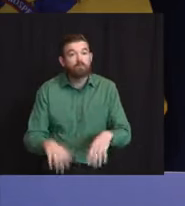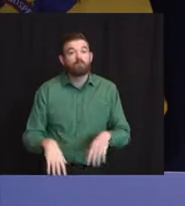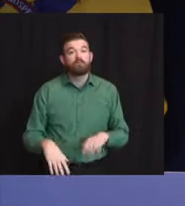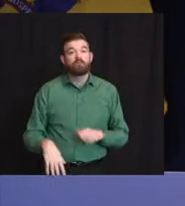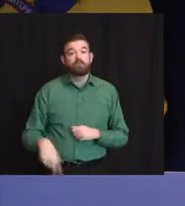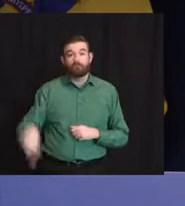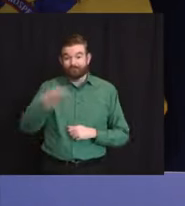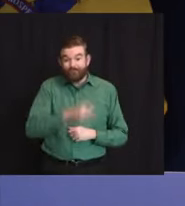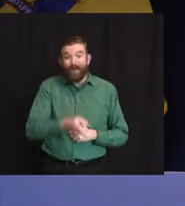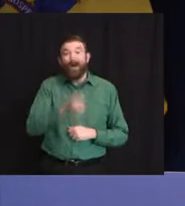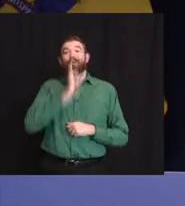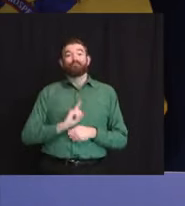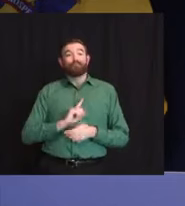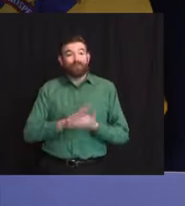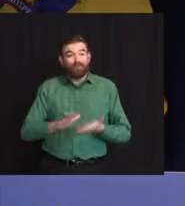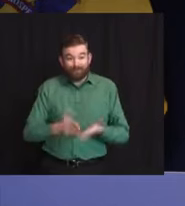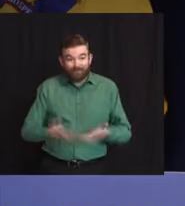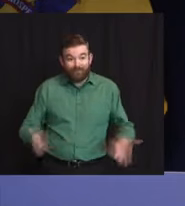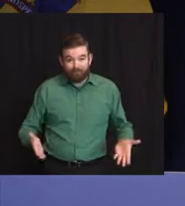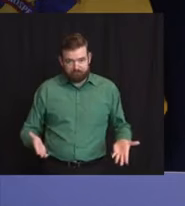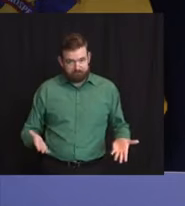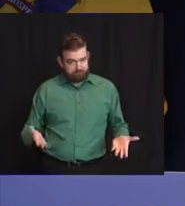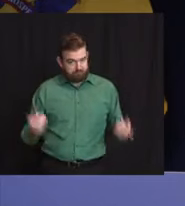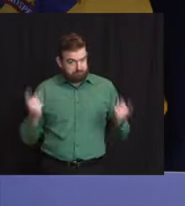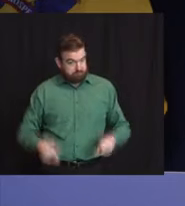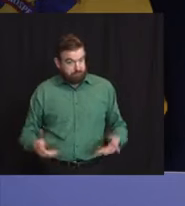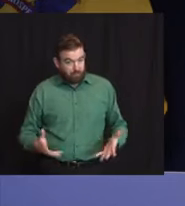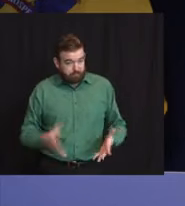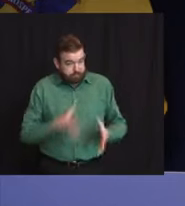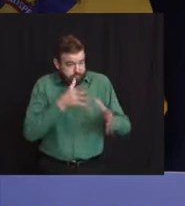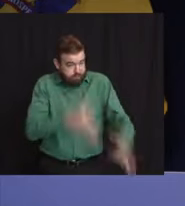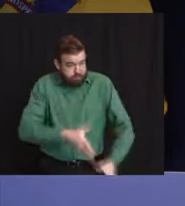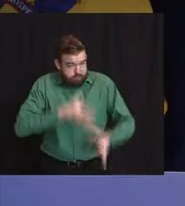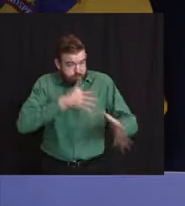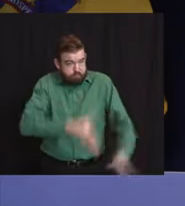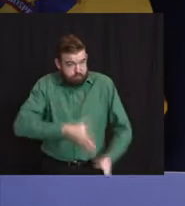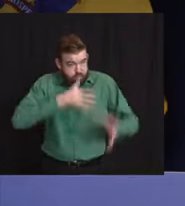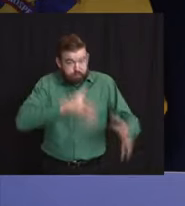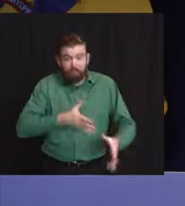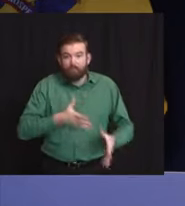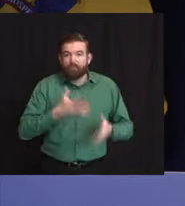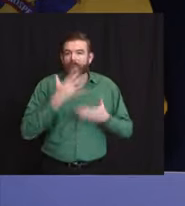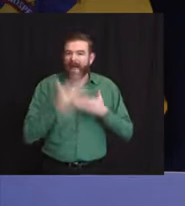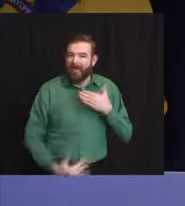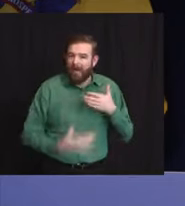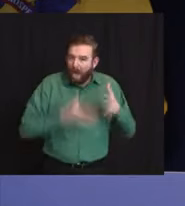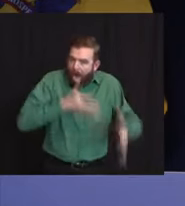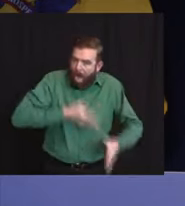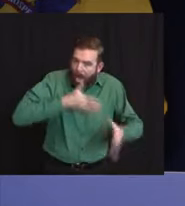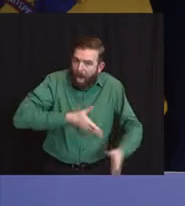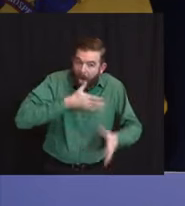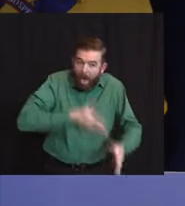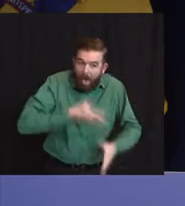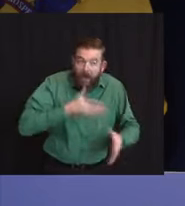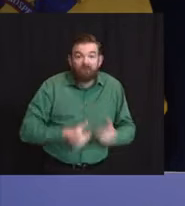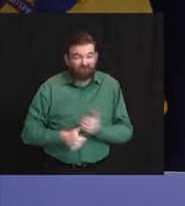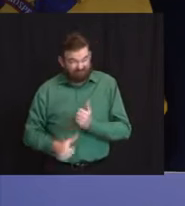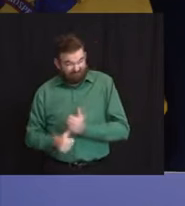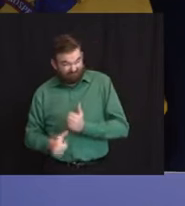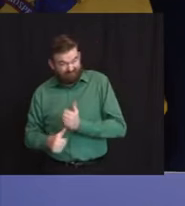burns to the esophagus. You may have abdominal pain and you may notice blood in your stools.